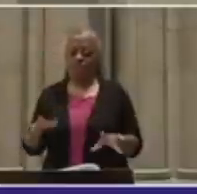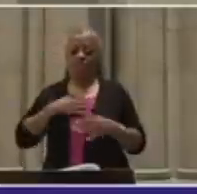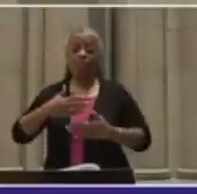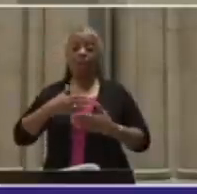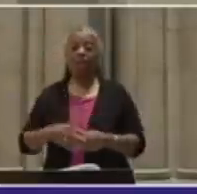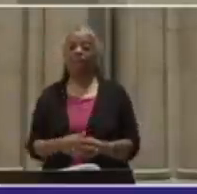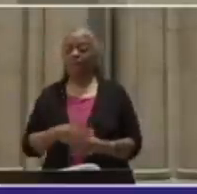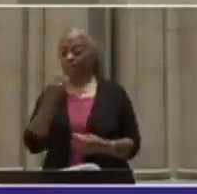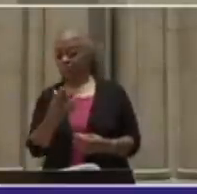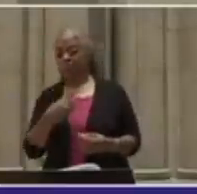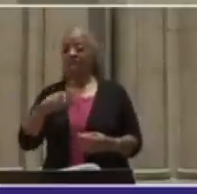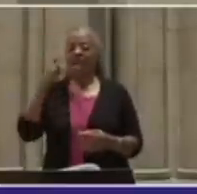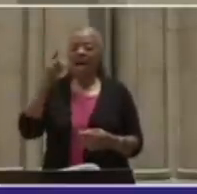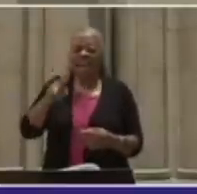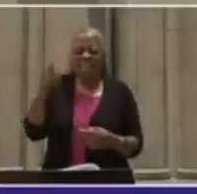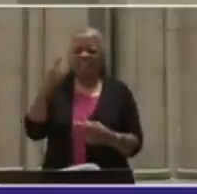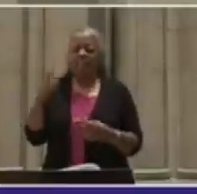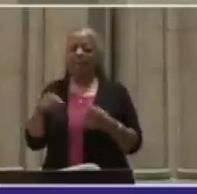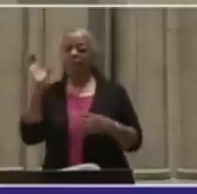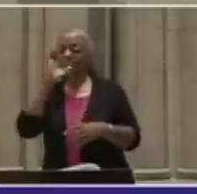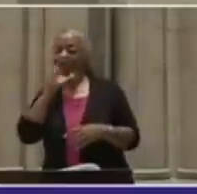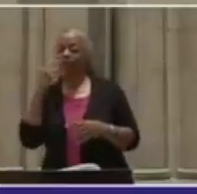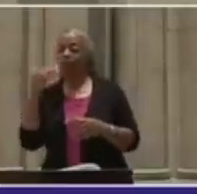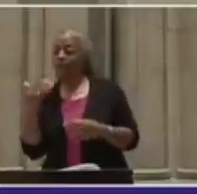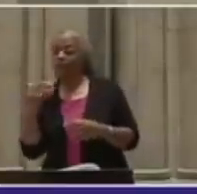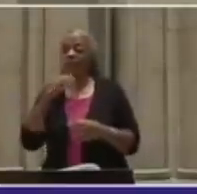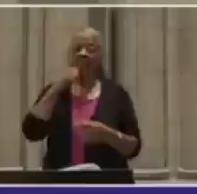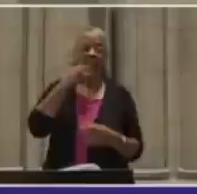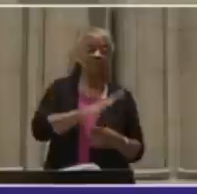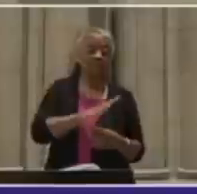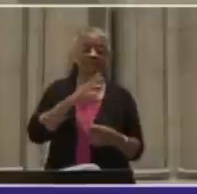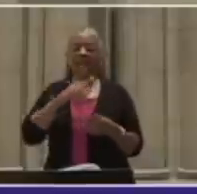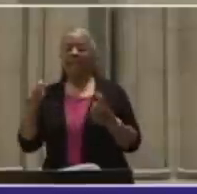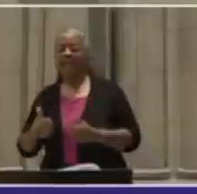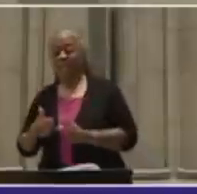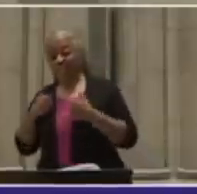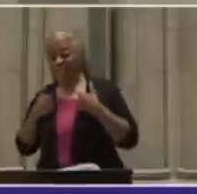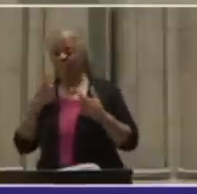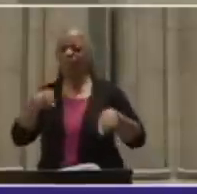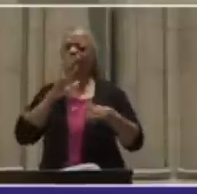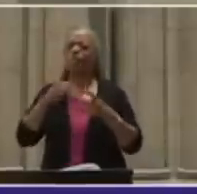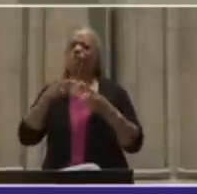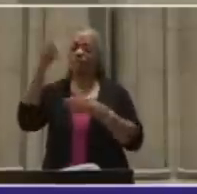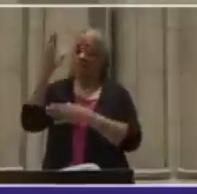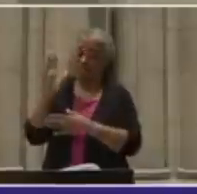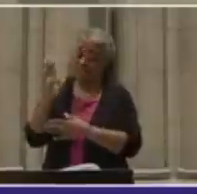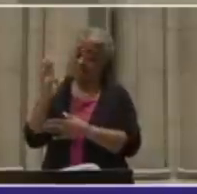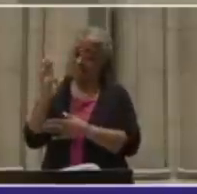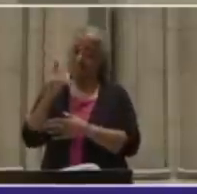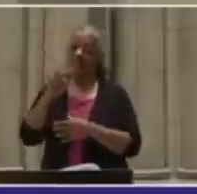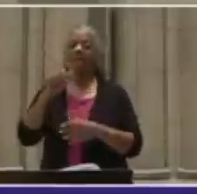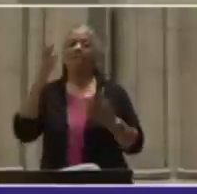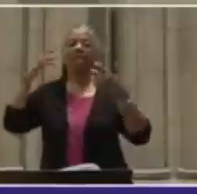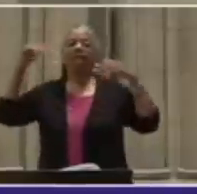I need somebody that will seek good and not evil and live. You talk about the God of